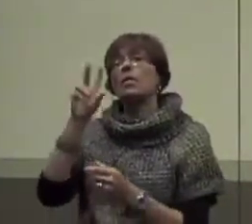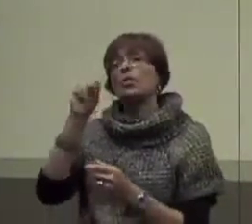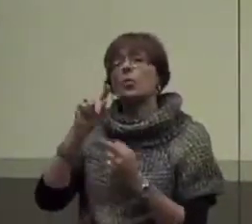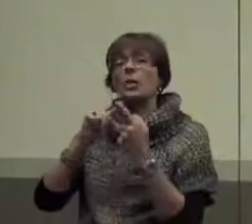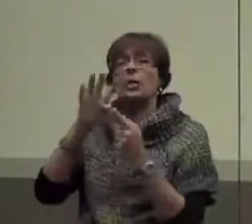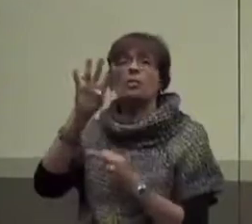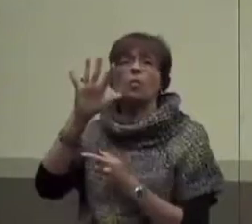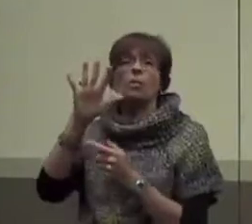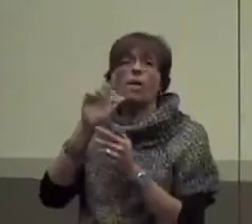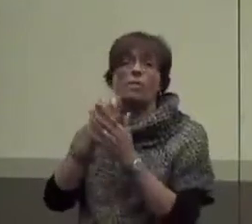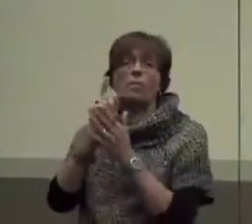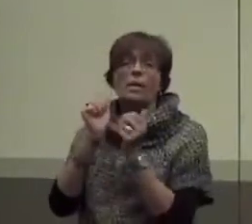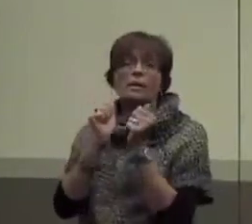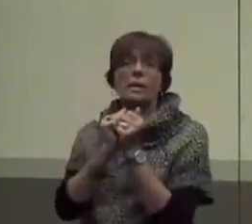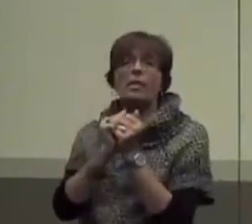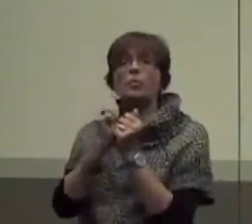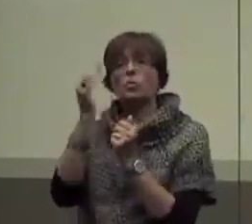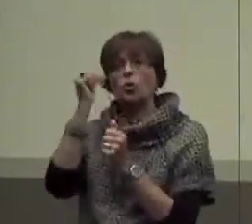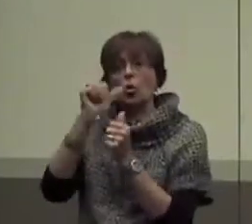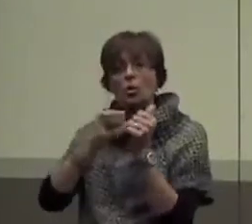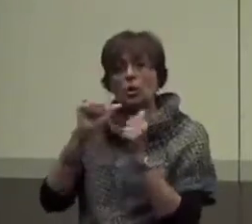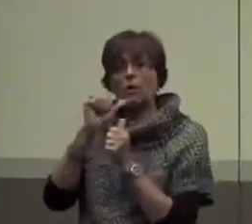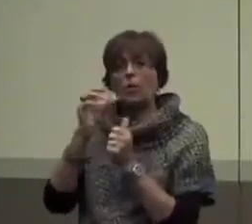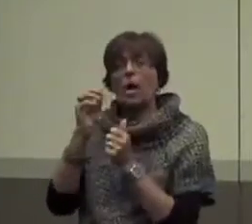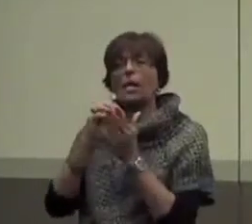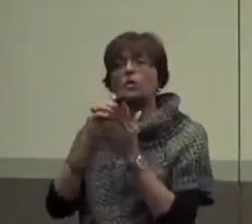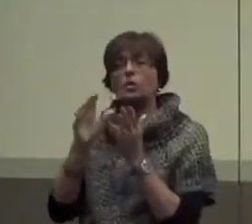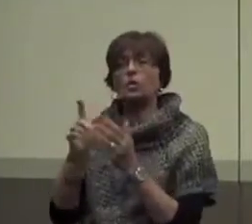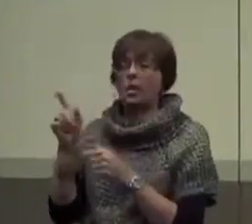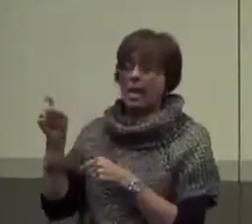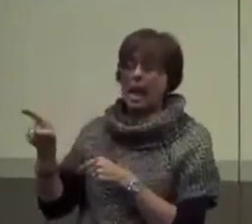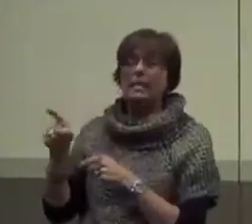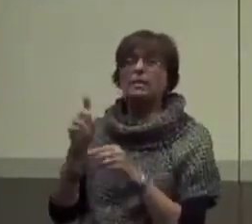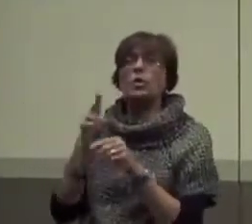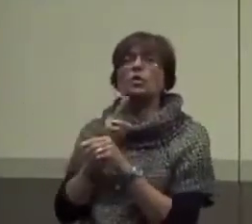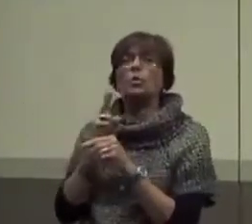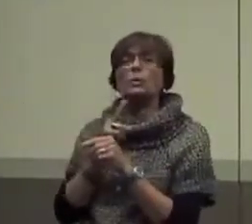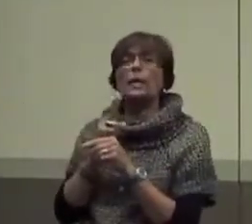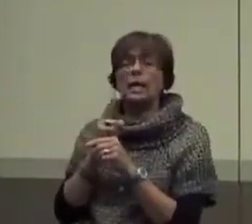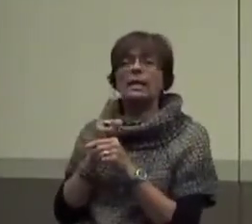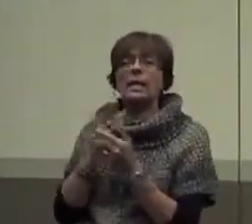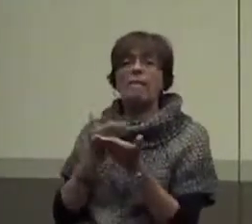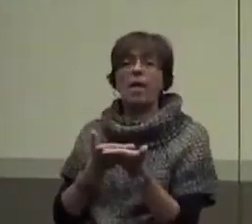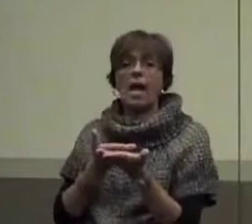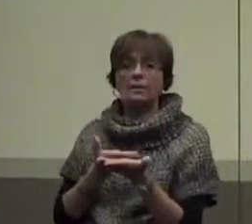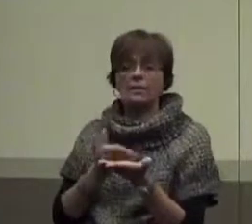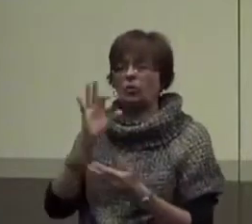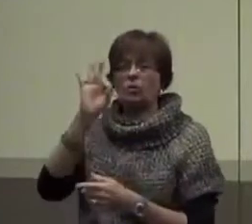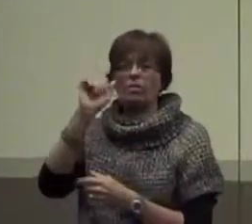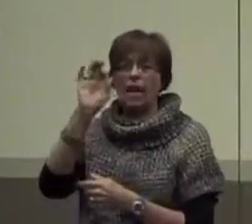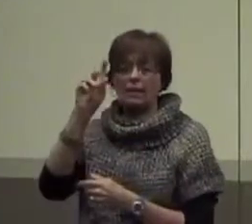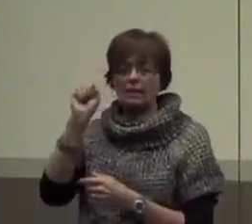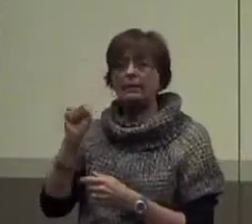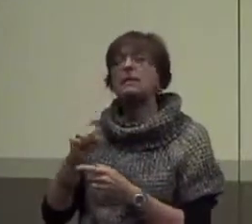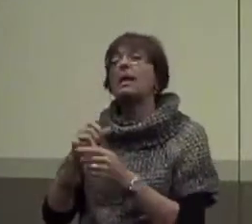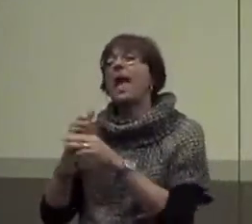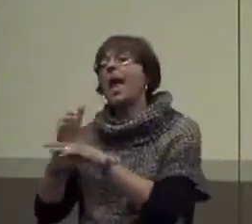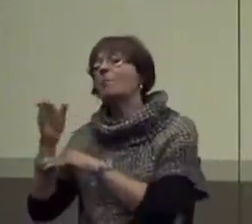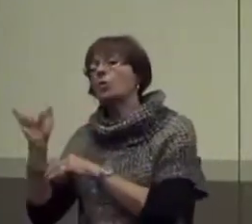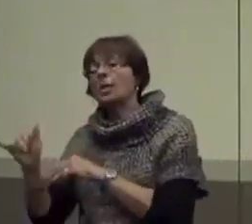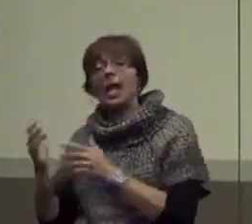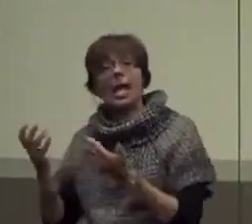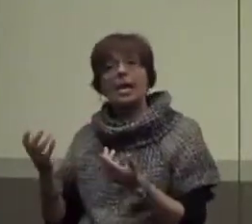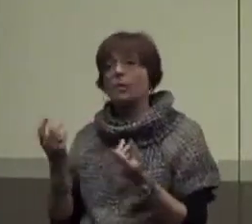minutes together to get to know each other and the student. And we're going to ask her using the facts form, right? And then after we do that, what are we going to do? We're going